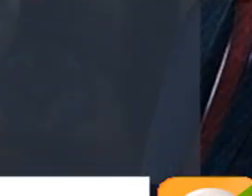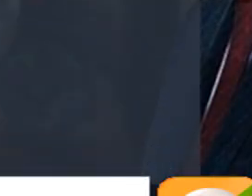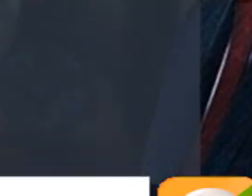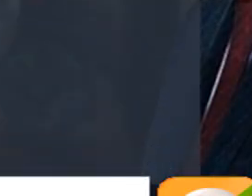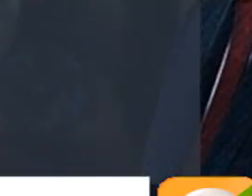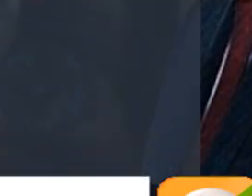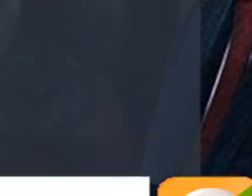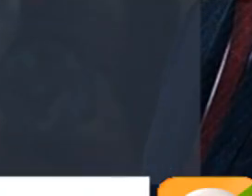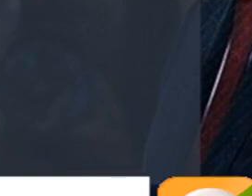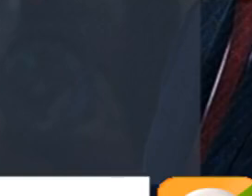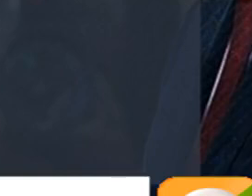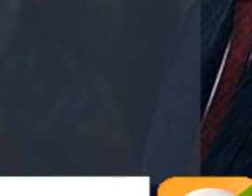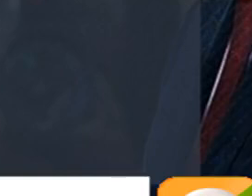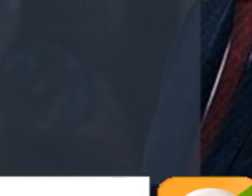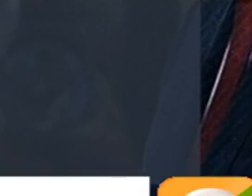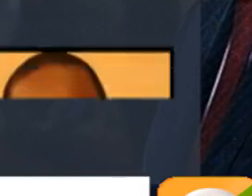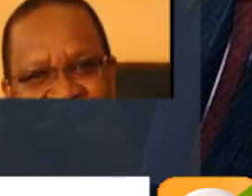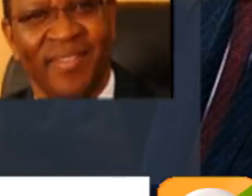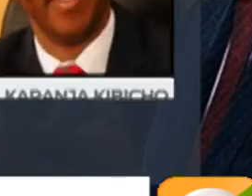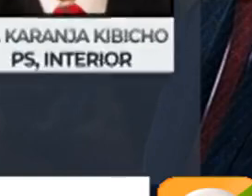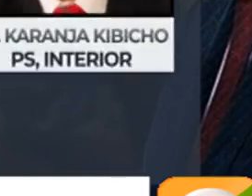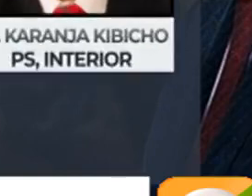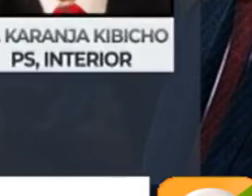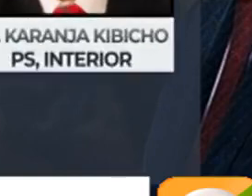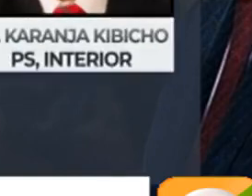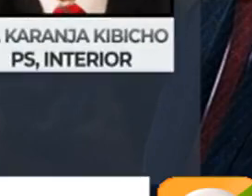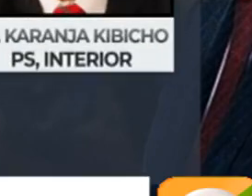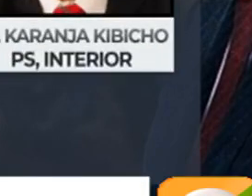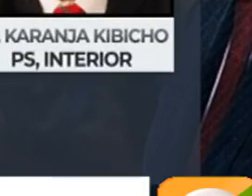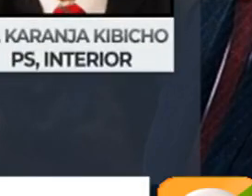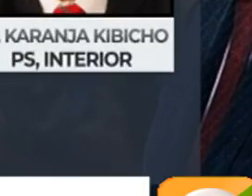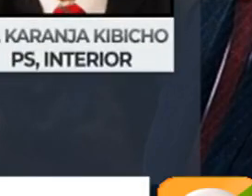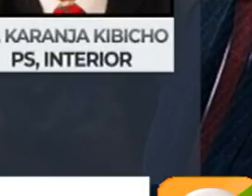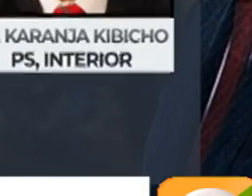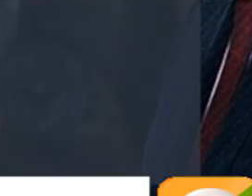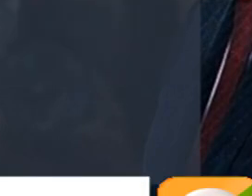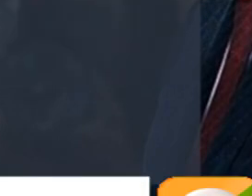committee should be convened by its chair as soon as the election process is concluded